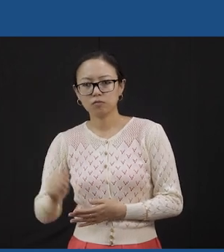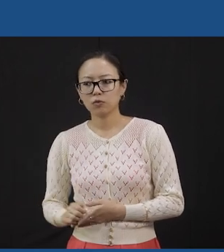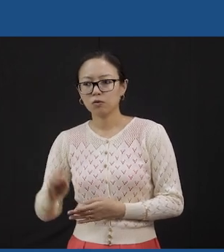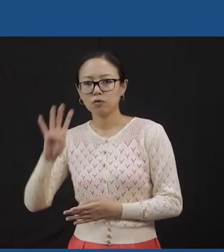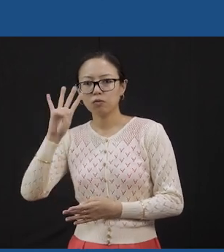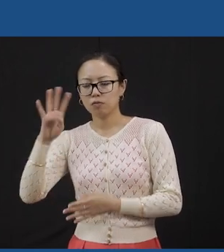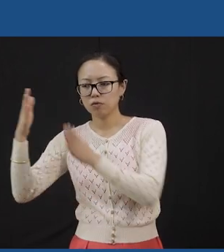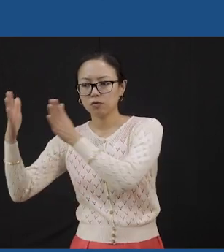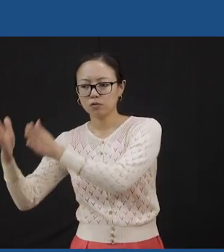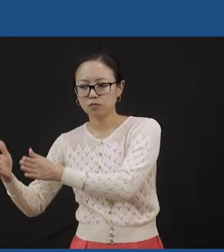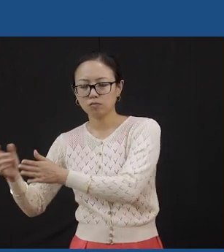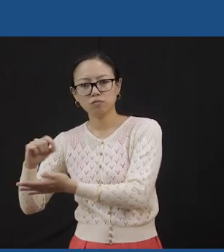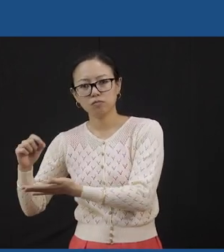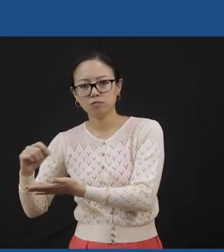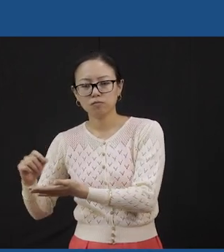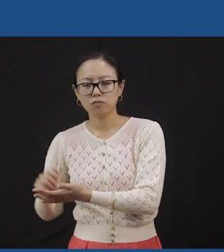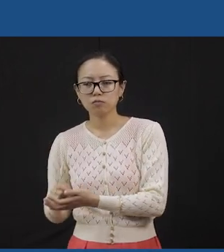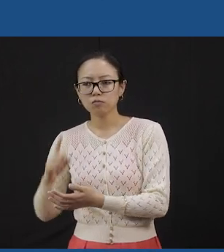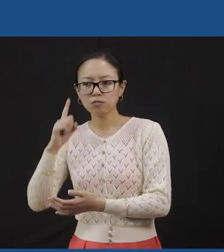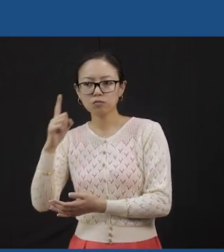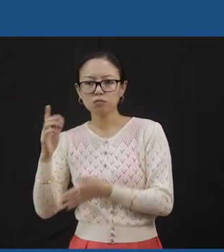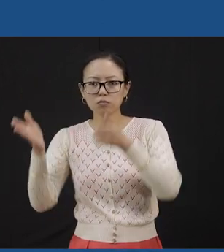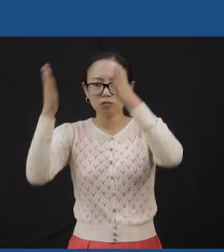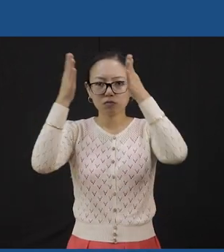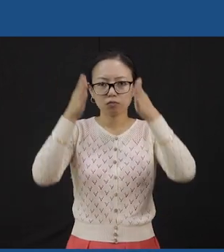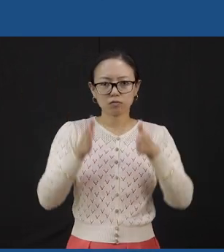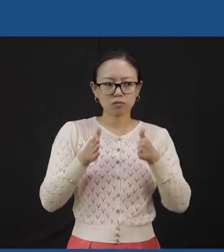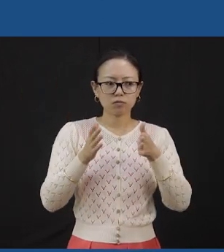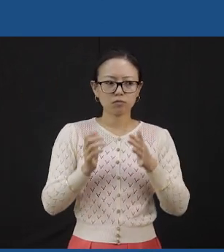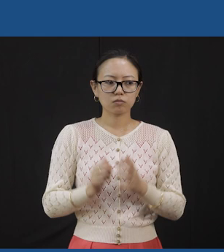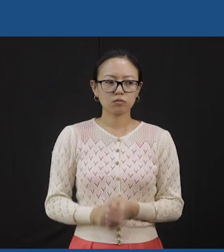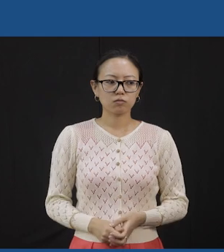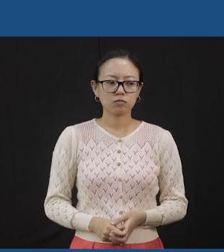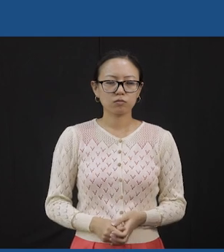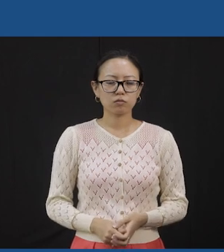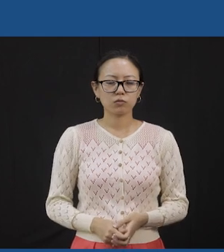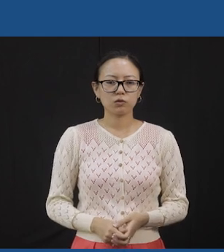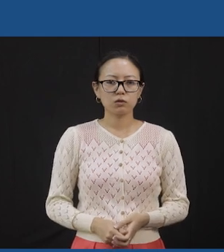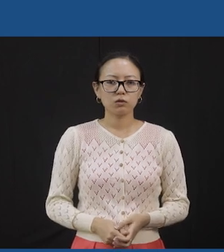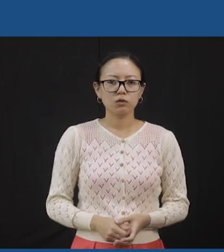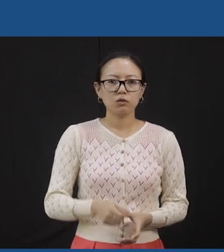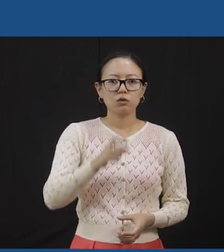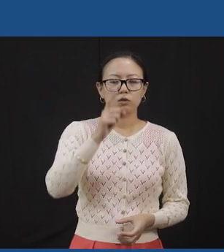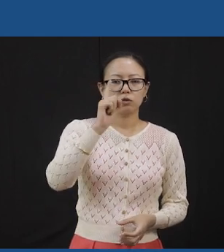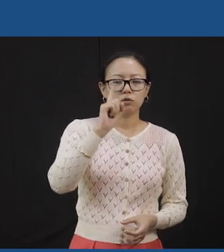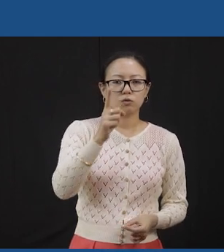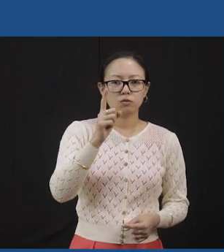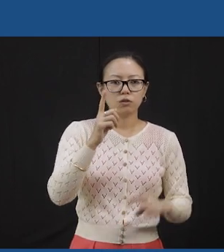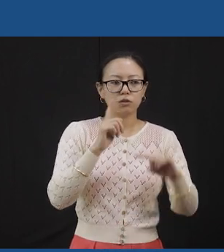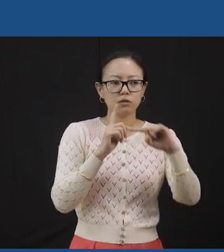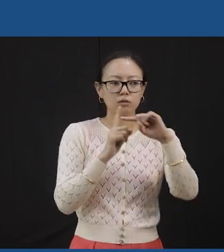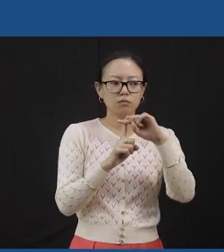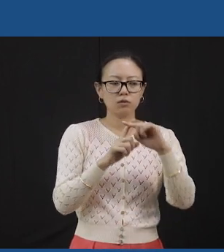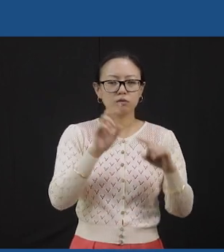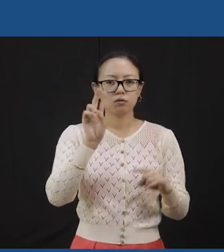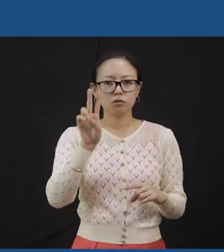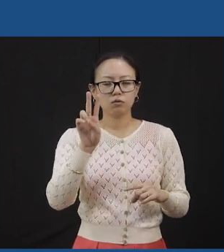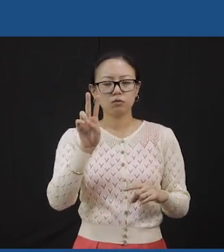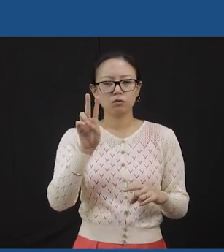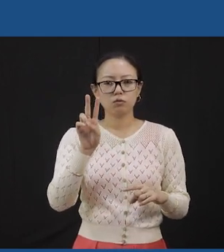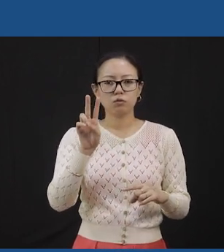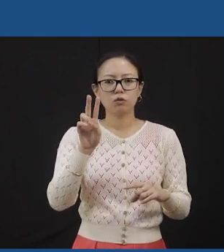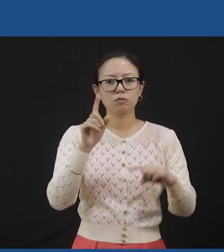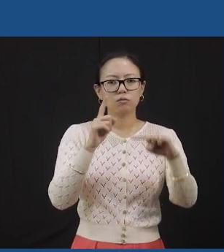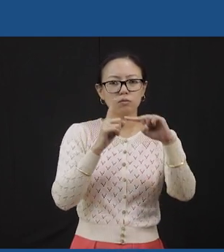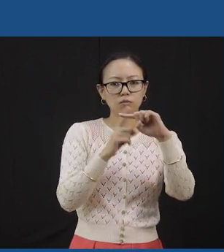You will write 4 in 1's place. 1 will be carried over to the 10's place. 1 plus 2